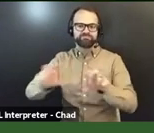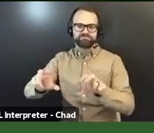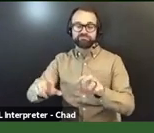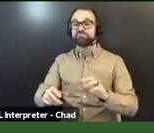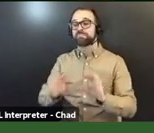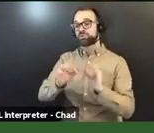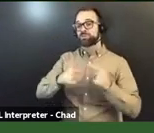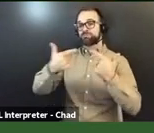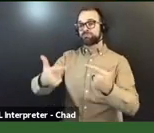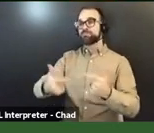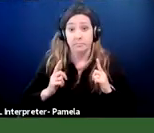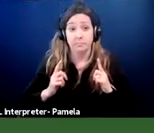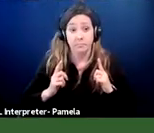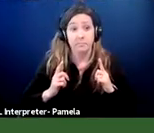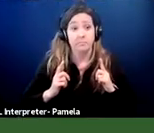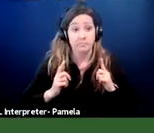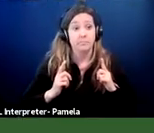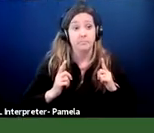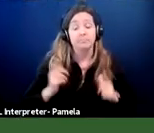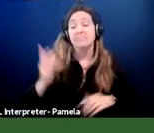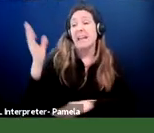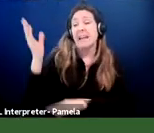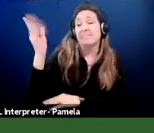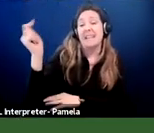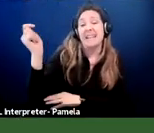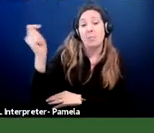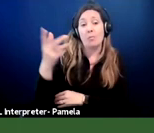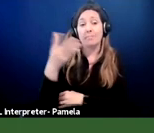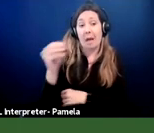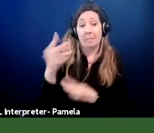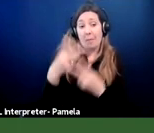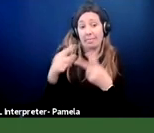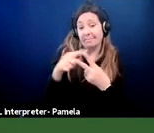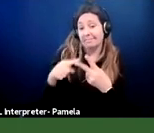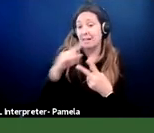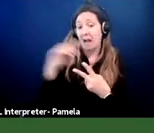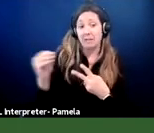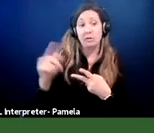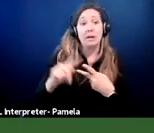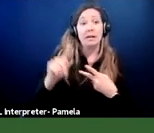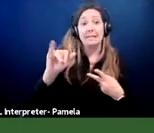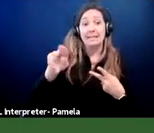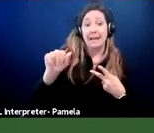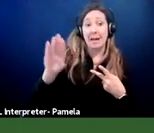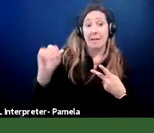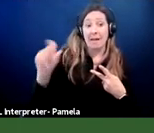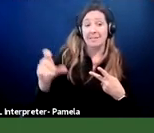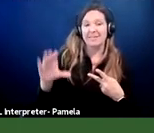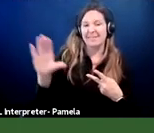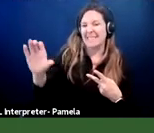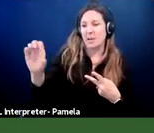testimonials. Both these companies are in Ontario, coincidentally. Tina Bax, CEO of CultureWorks.